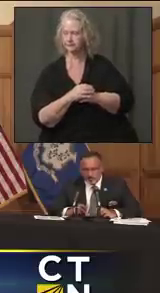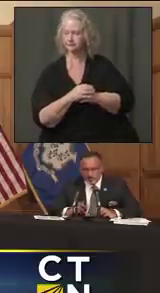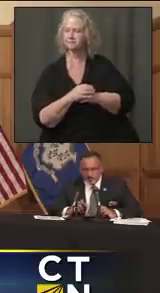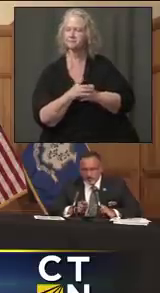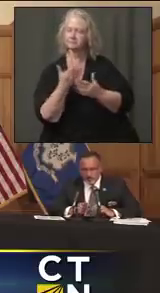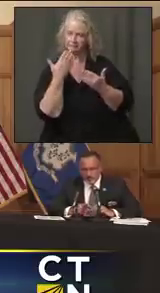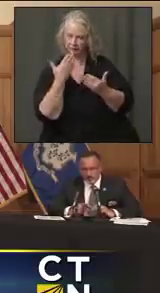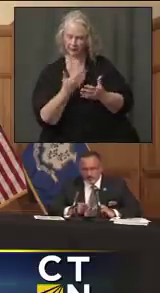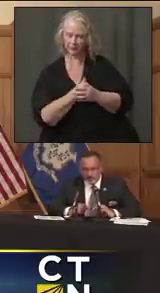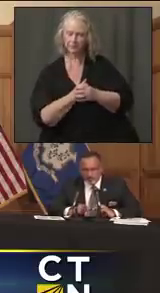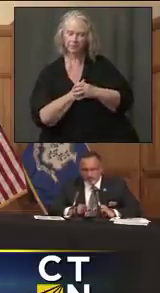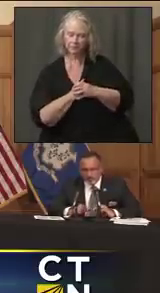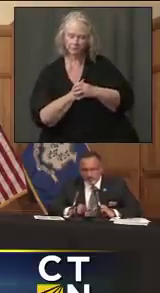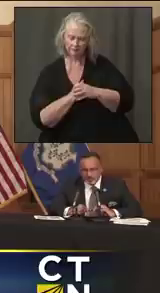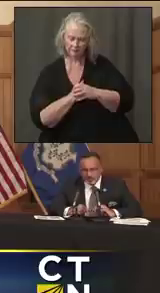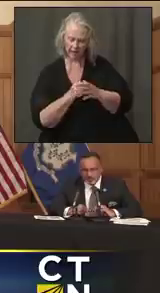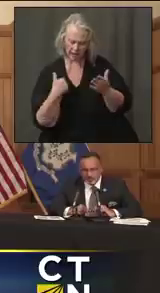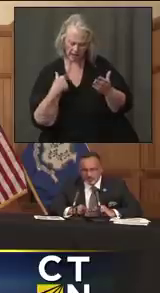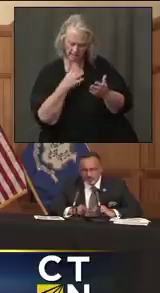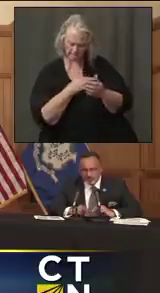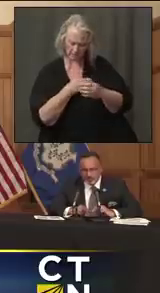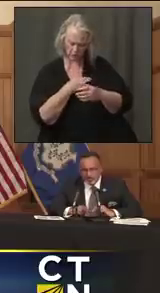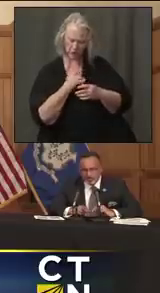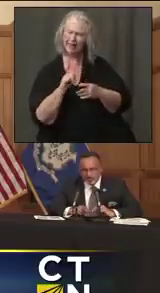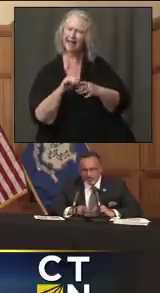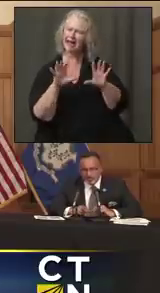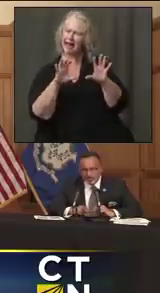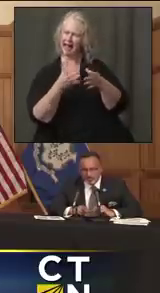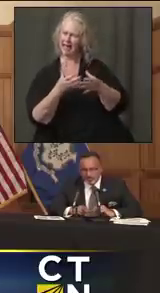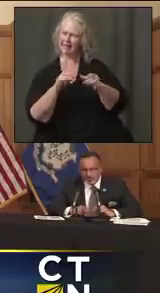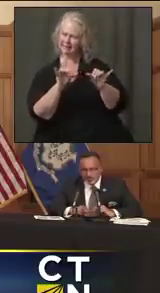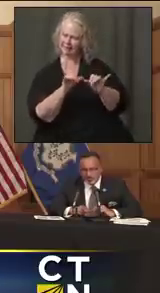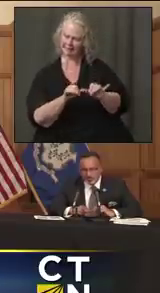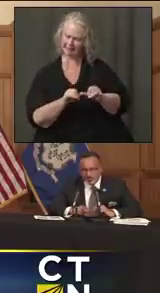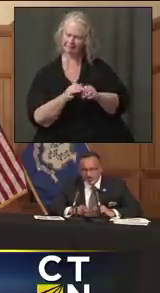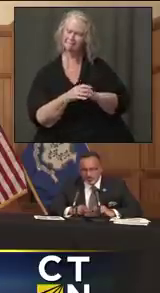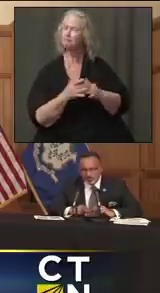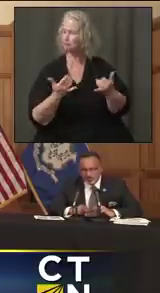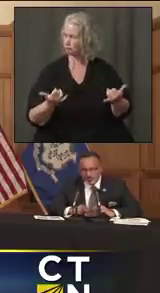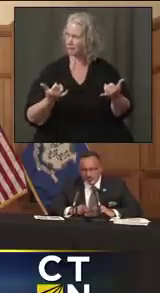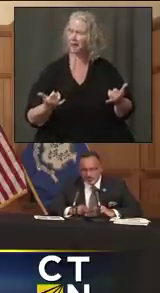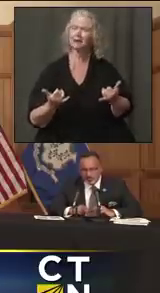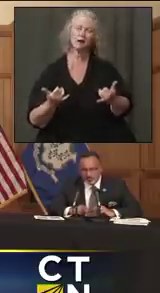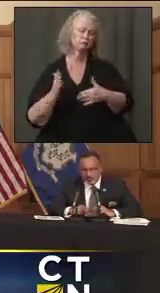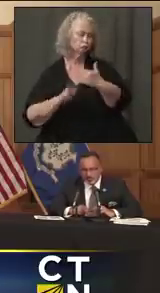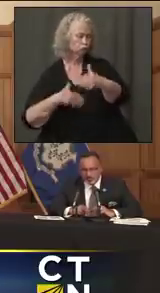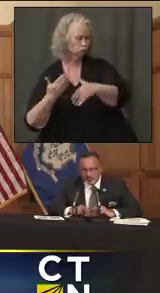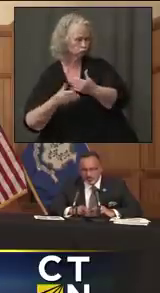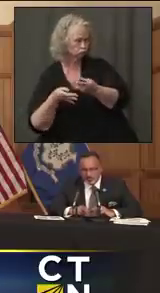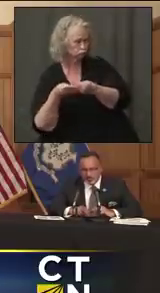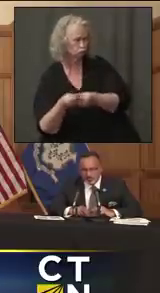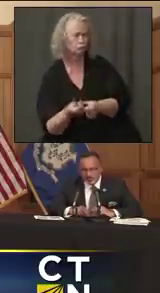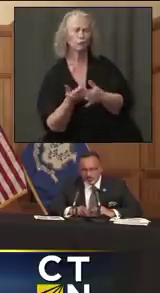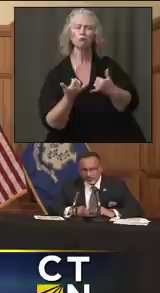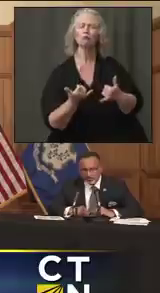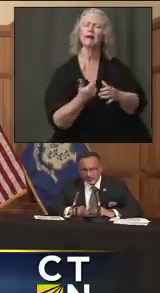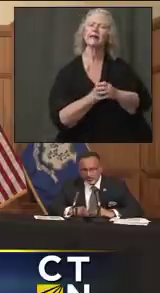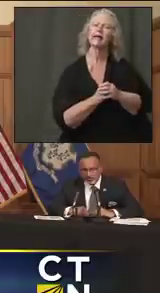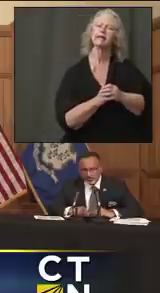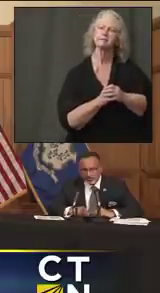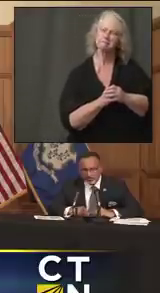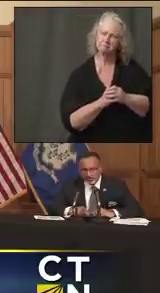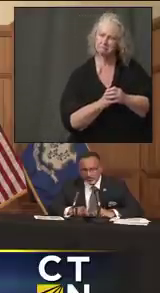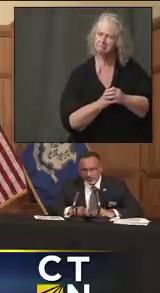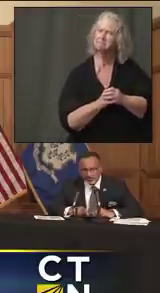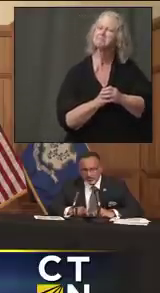Hello, thank you. I'm curious about the class sizes. Right now, things are going well in Connecticut, and that